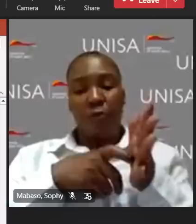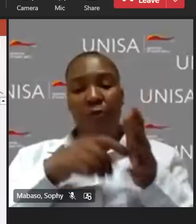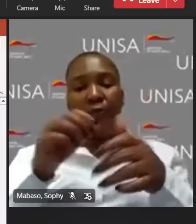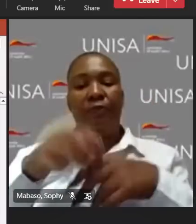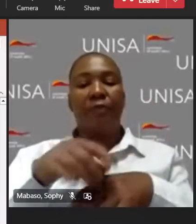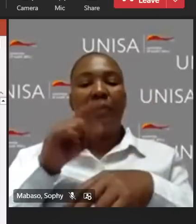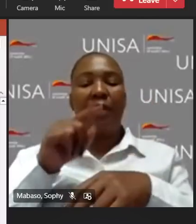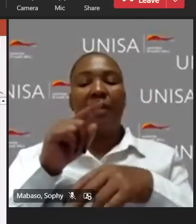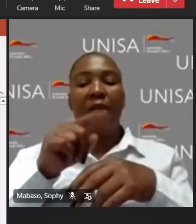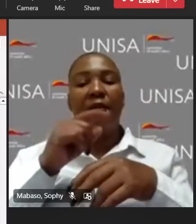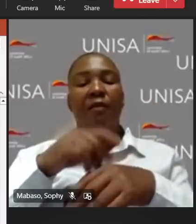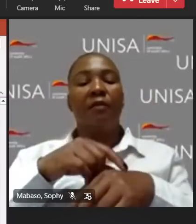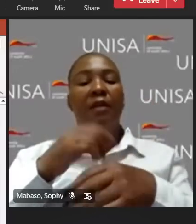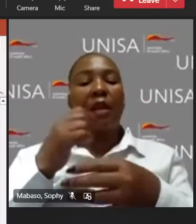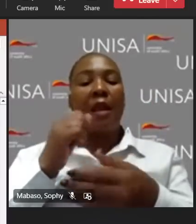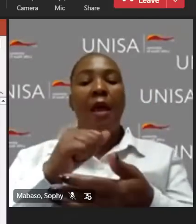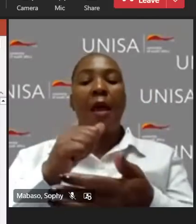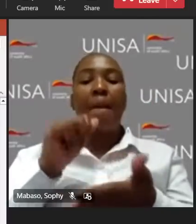applies to those students